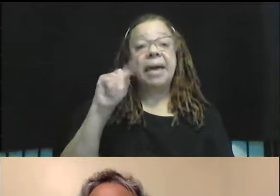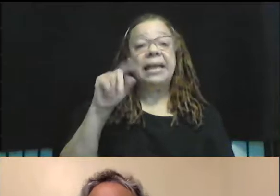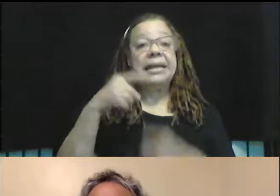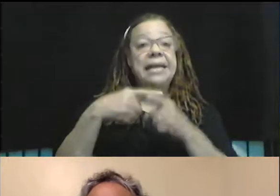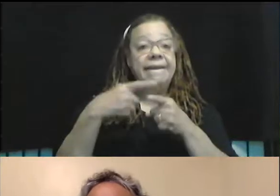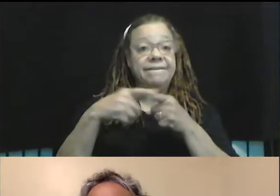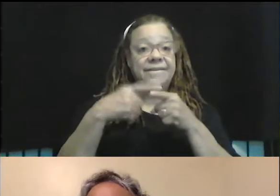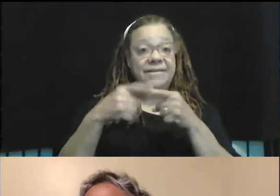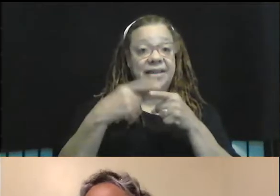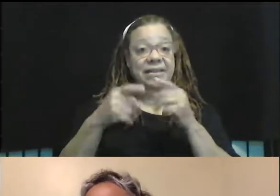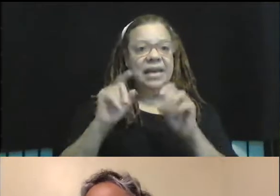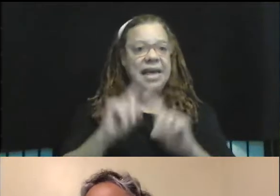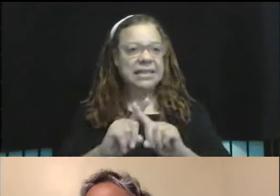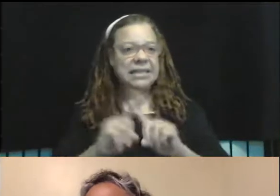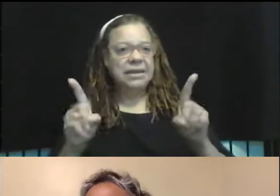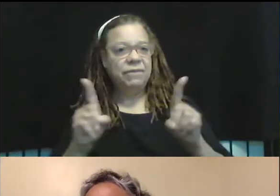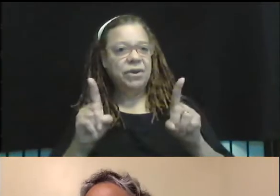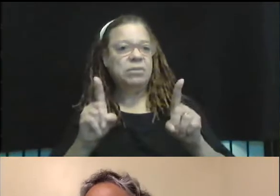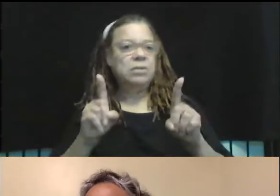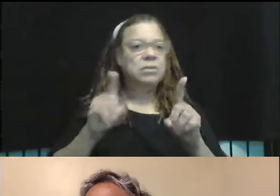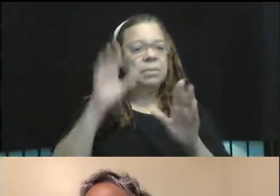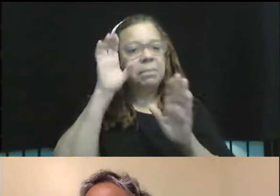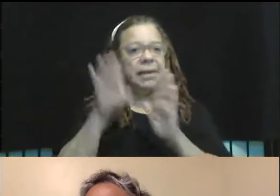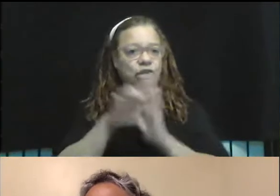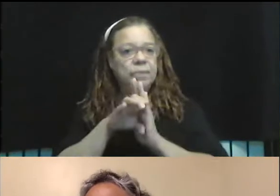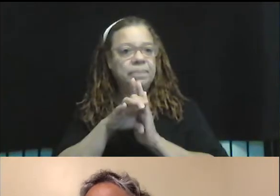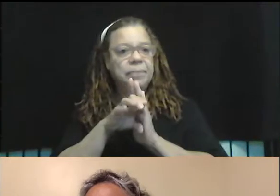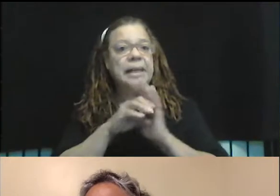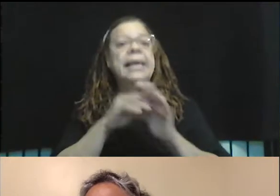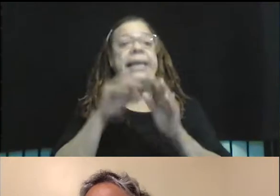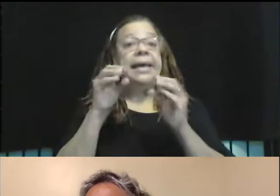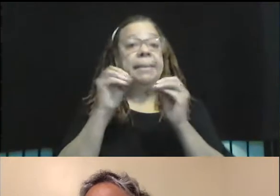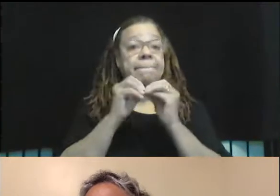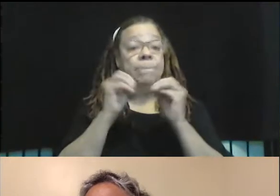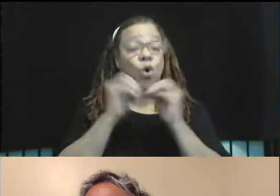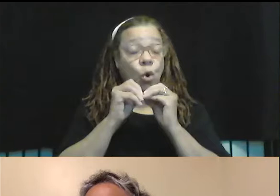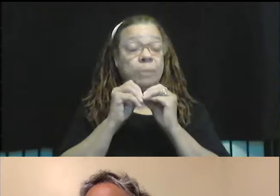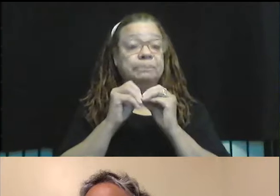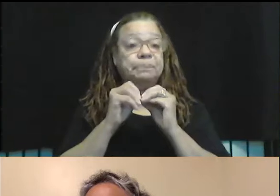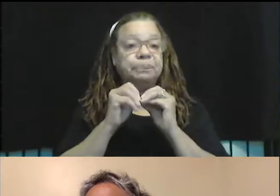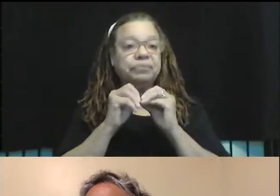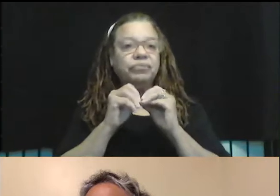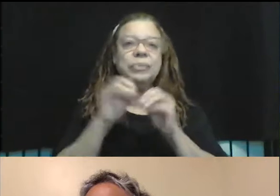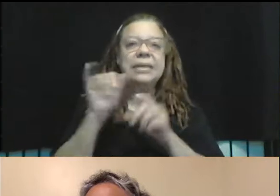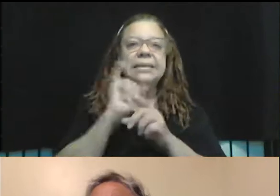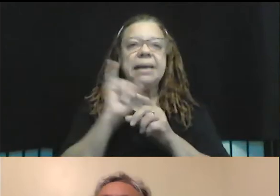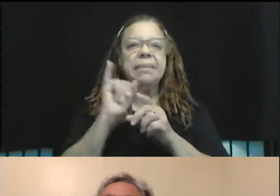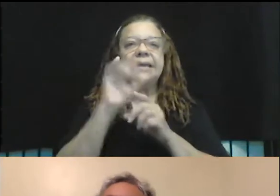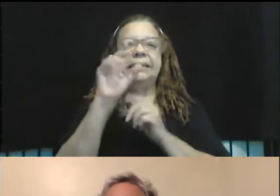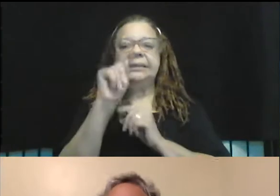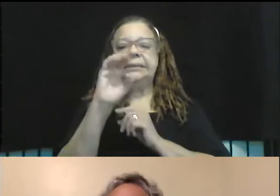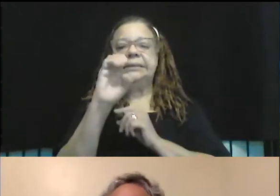a different effect, right? Could you describe that effect? yeah, it's more. It's very like textural,